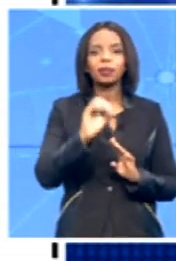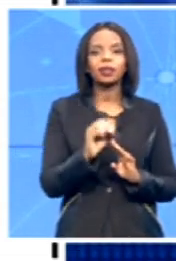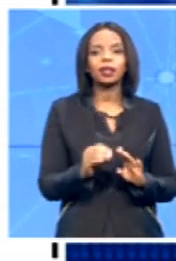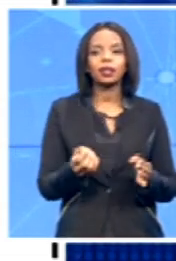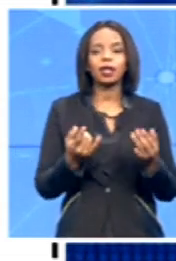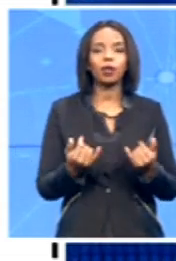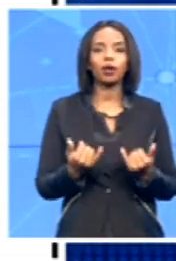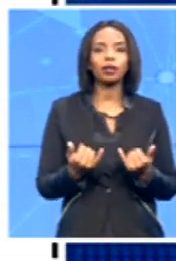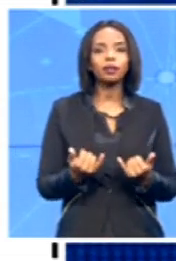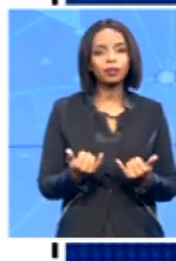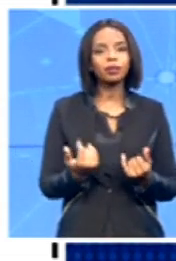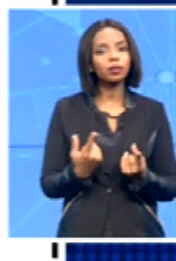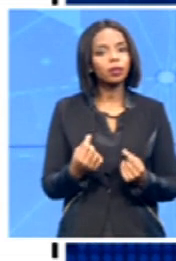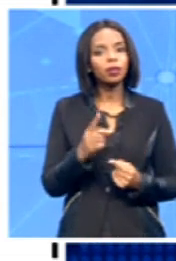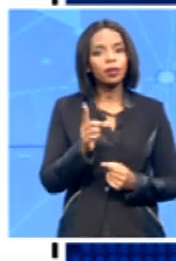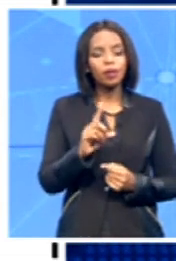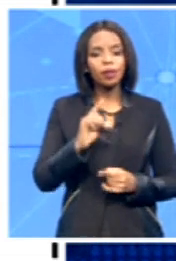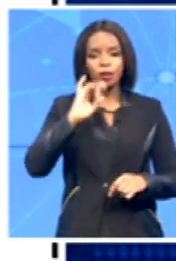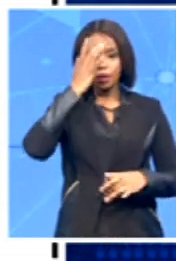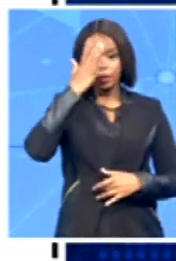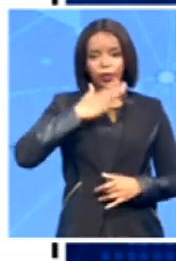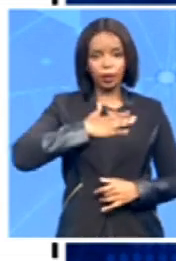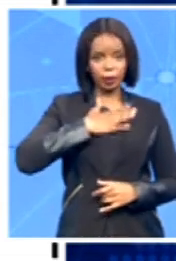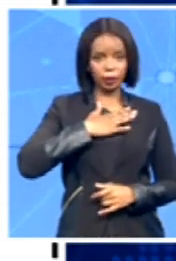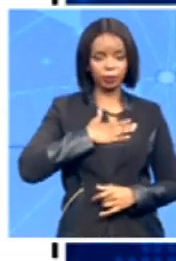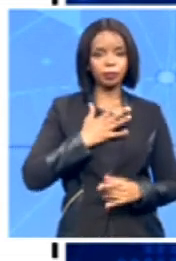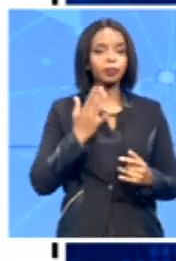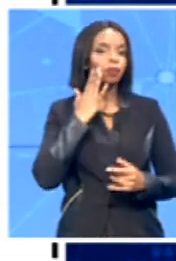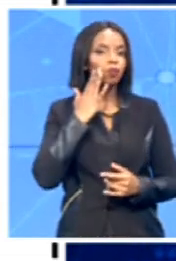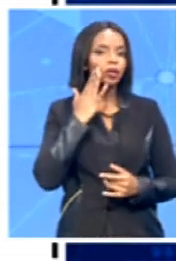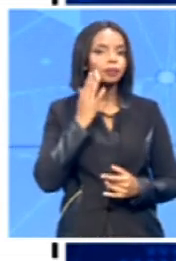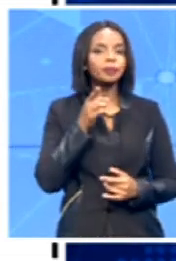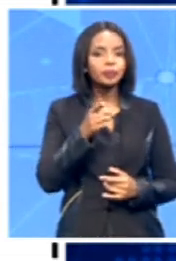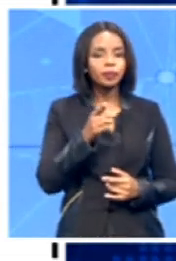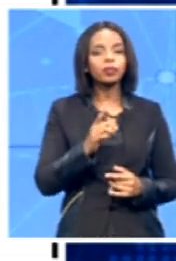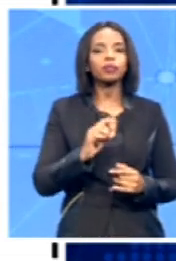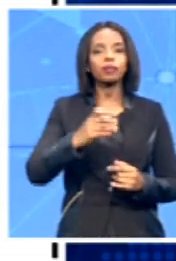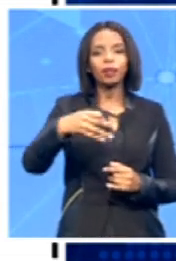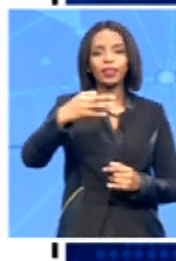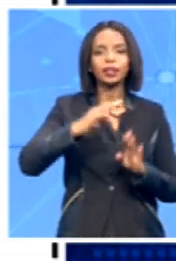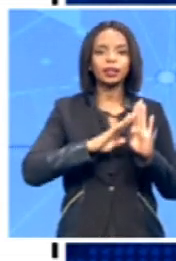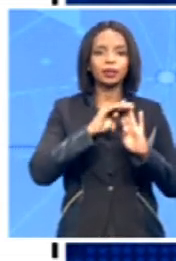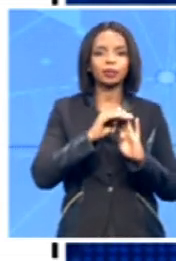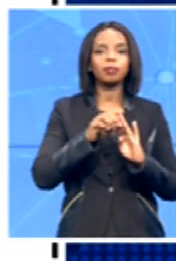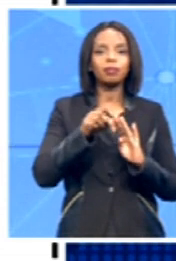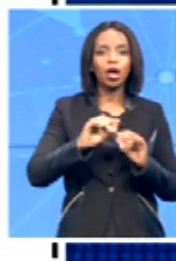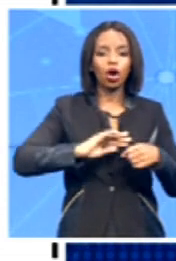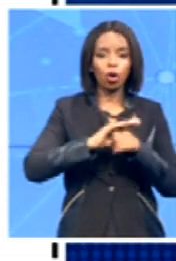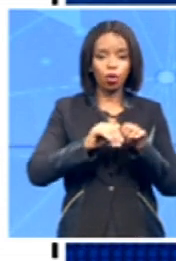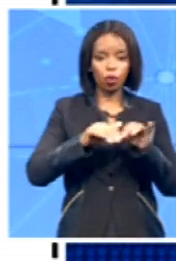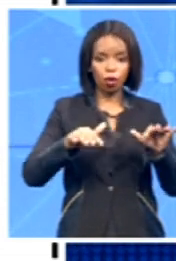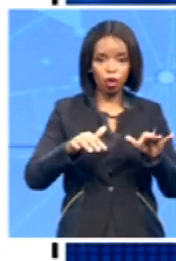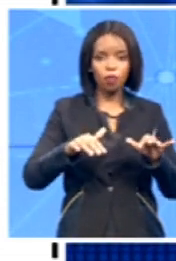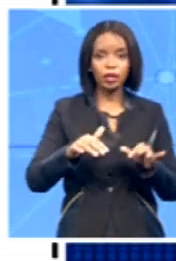pneumonia, in the third wave. But that dropped to COVID pneumonia to 50% in the fourth wave. That's a significant